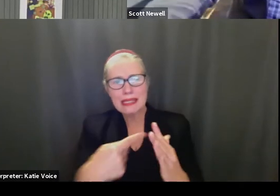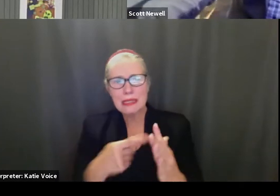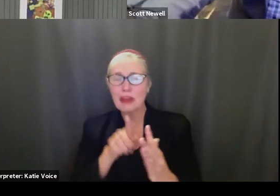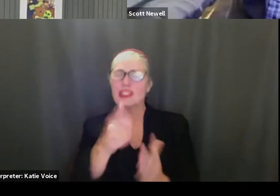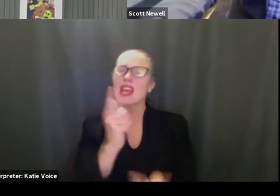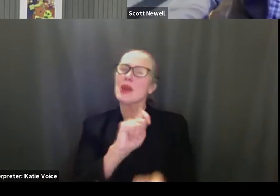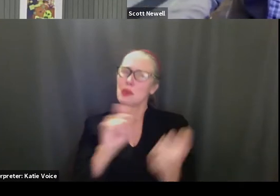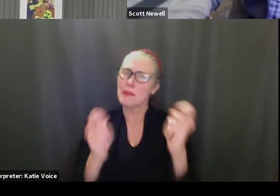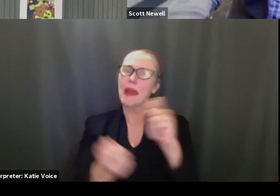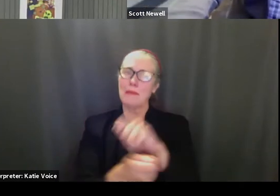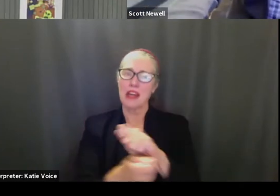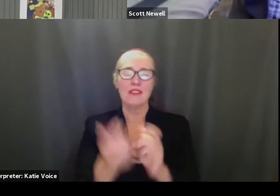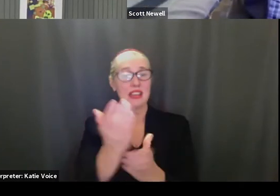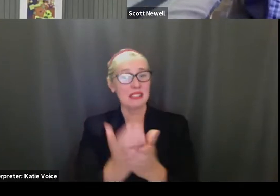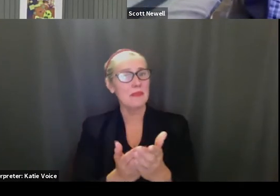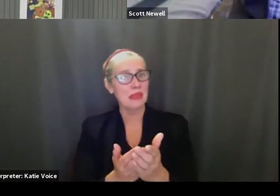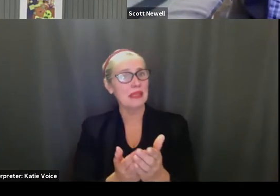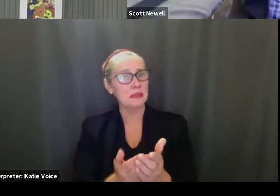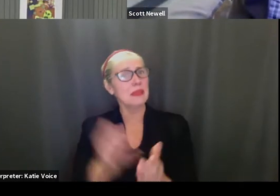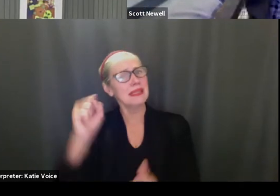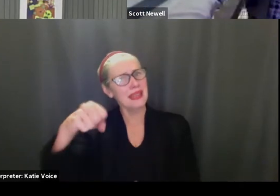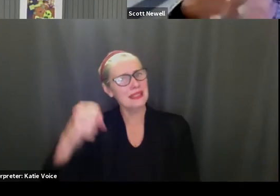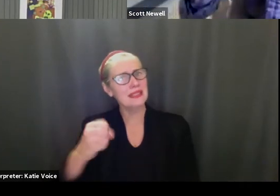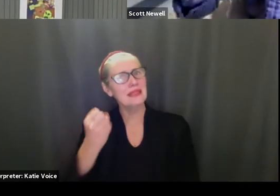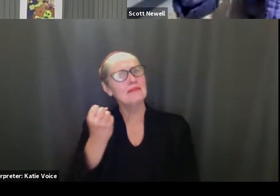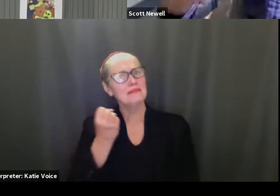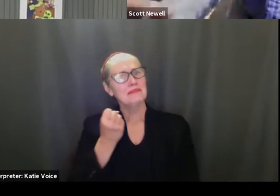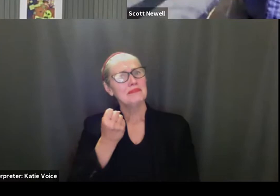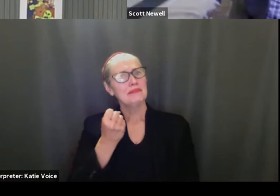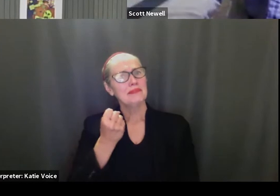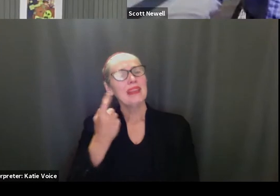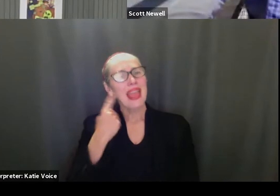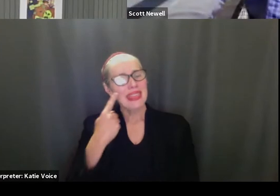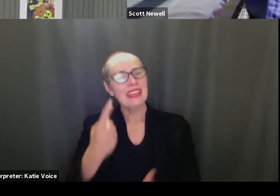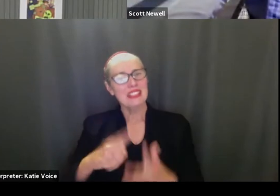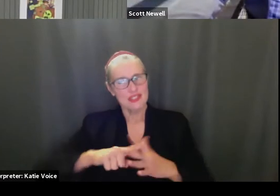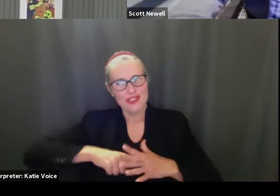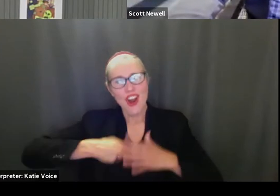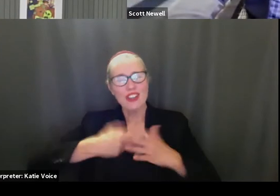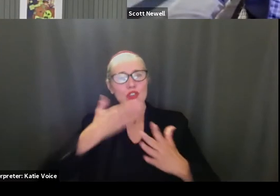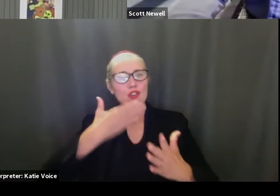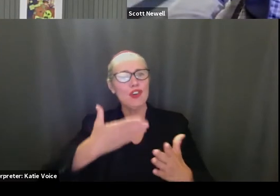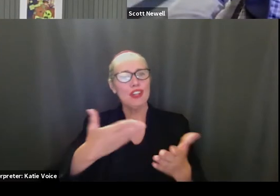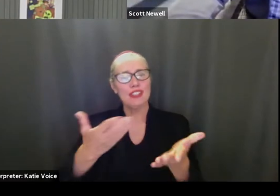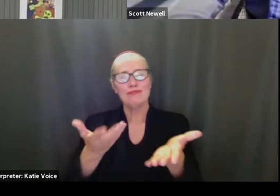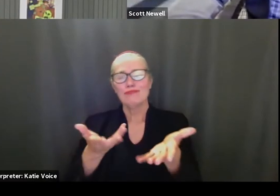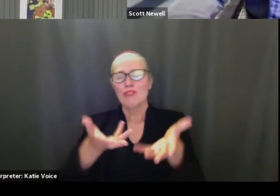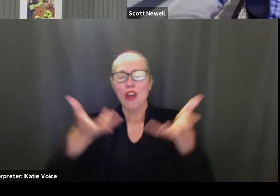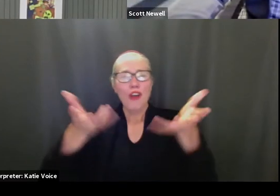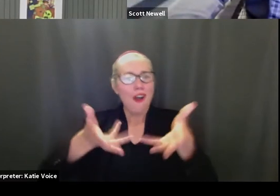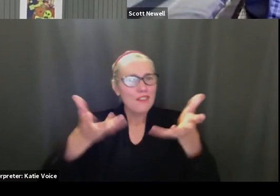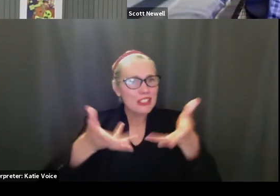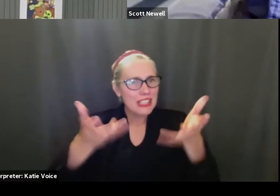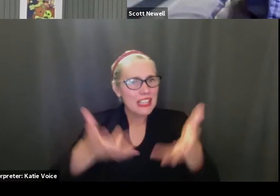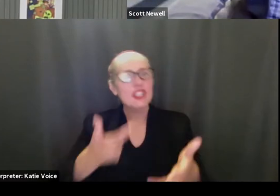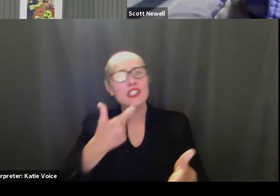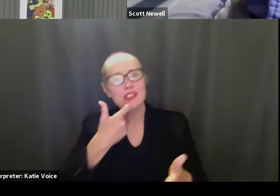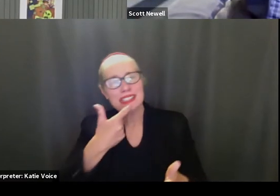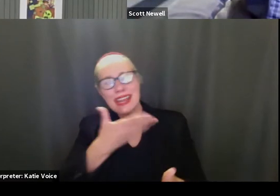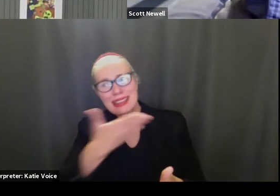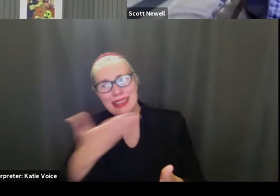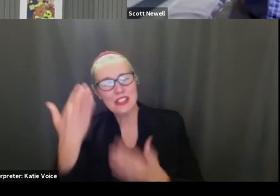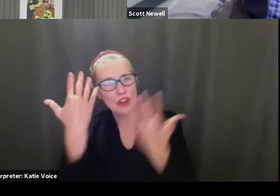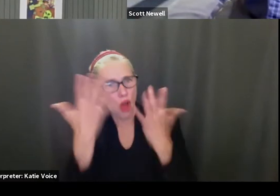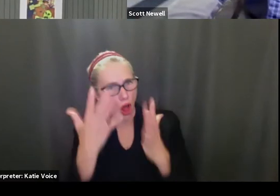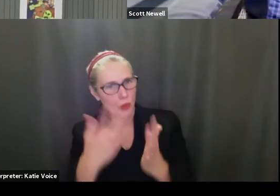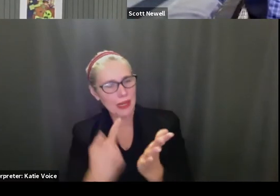makes a lot of sense and sometimes um it helps stir conversation too to say here's some things that have been already contemplated and